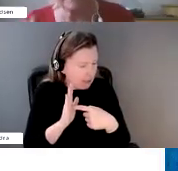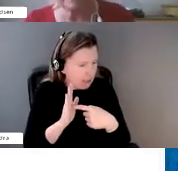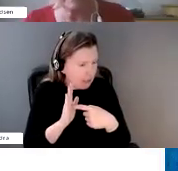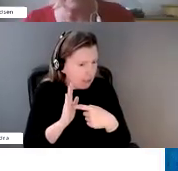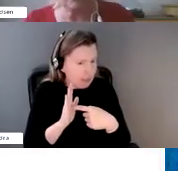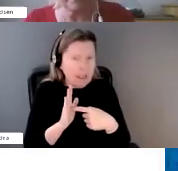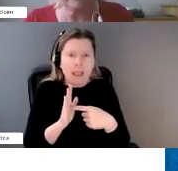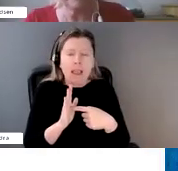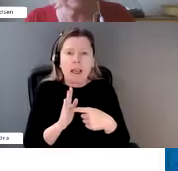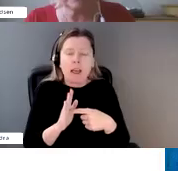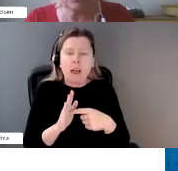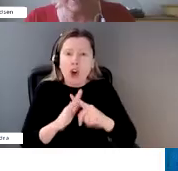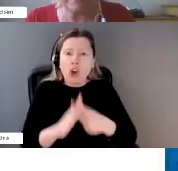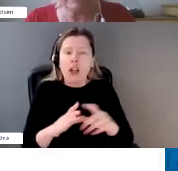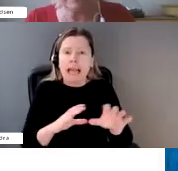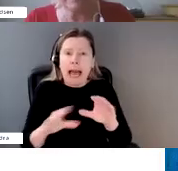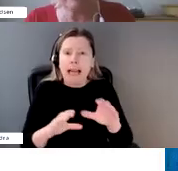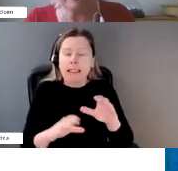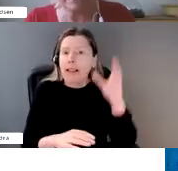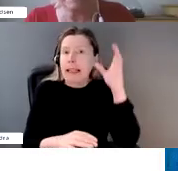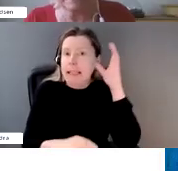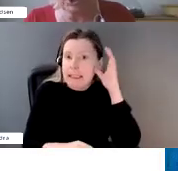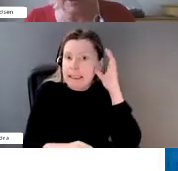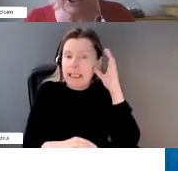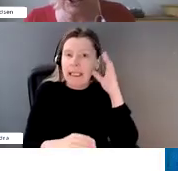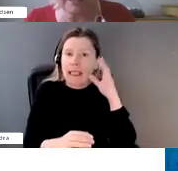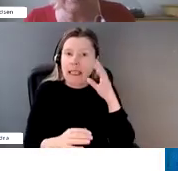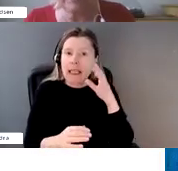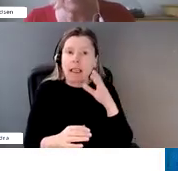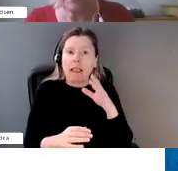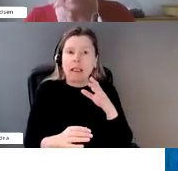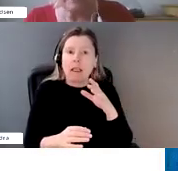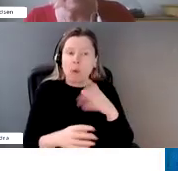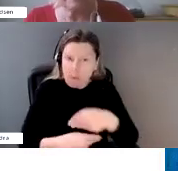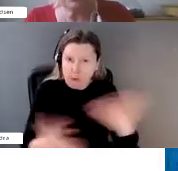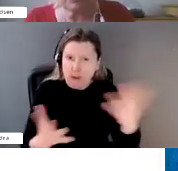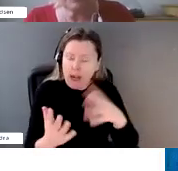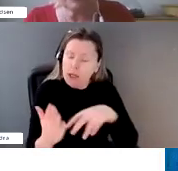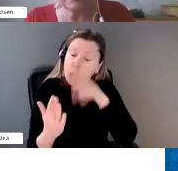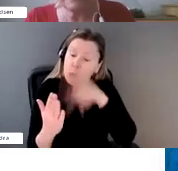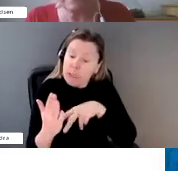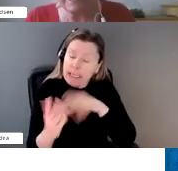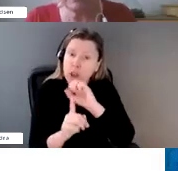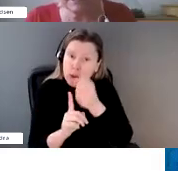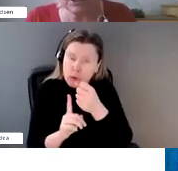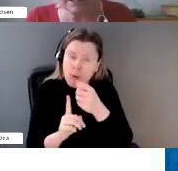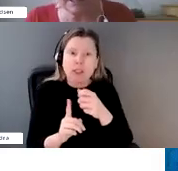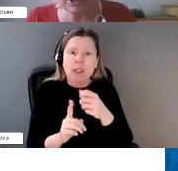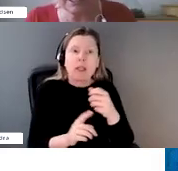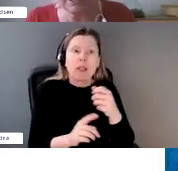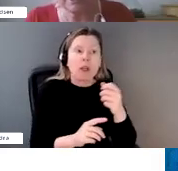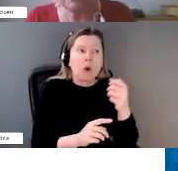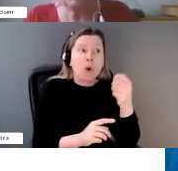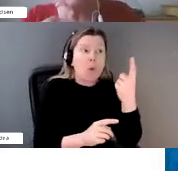active listening, where there's a little write-up of a situation, and then the person reads out the